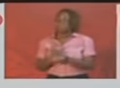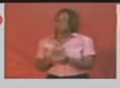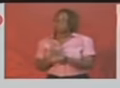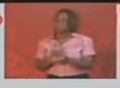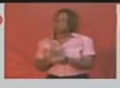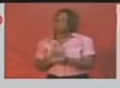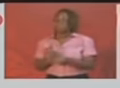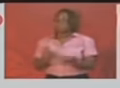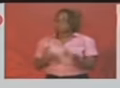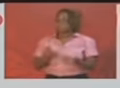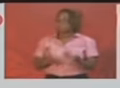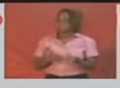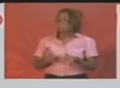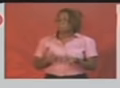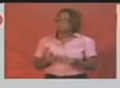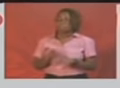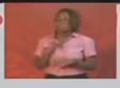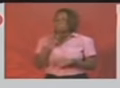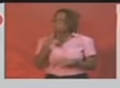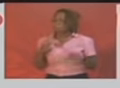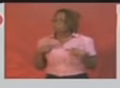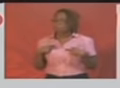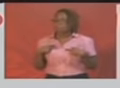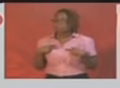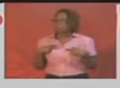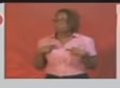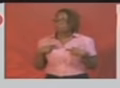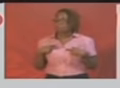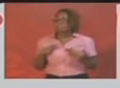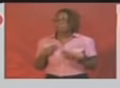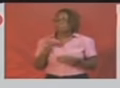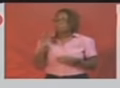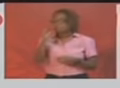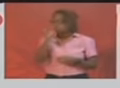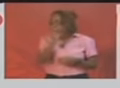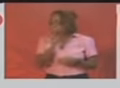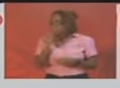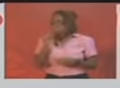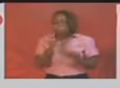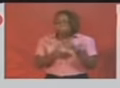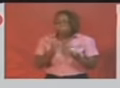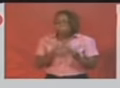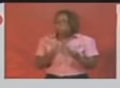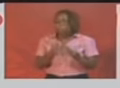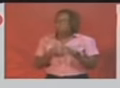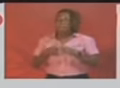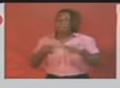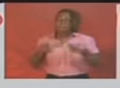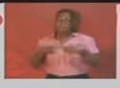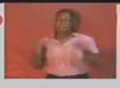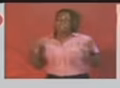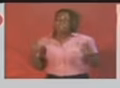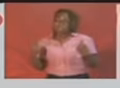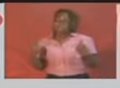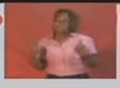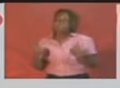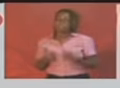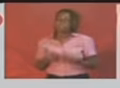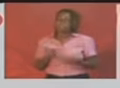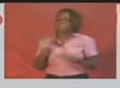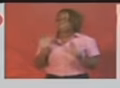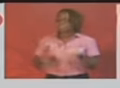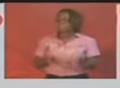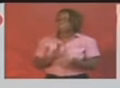had severe allergic reactions to components of the vaccine, but had other types of reactions in the past. So it may be there may be